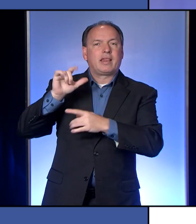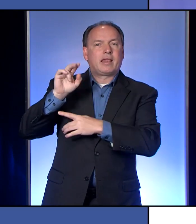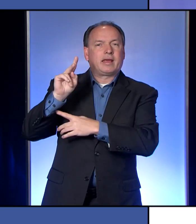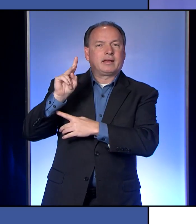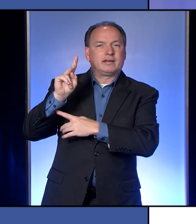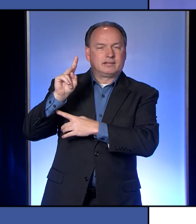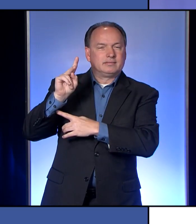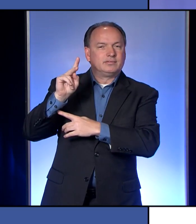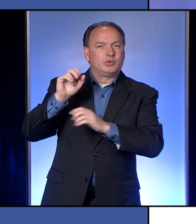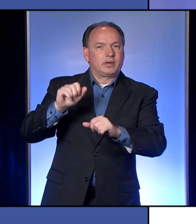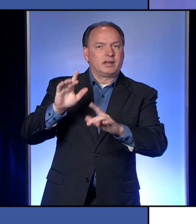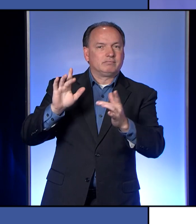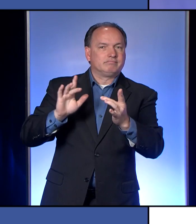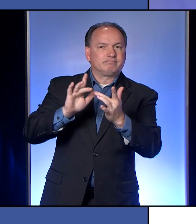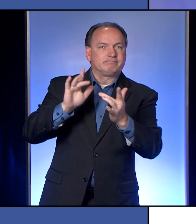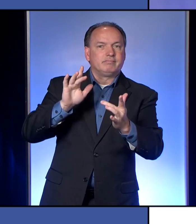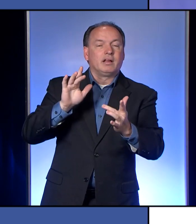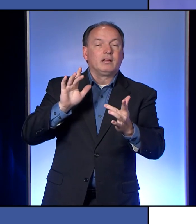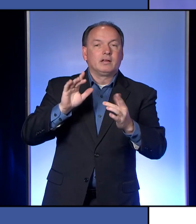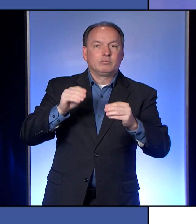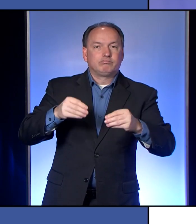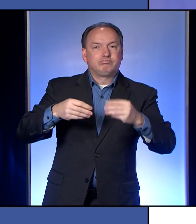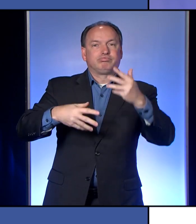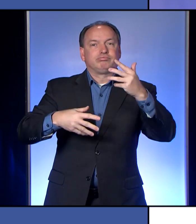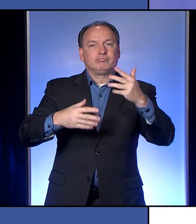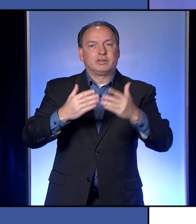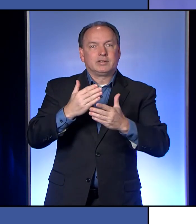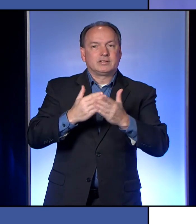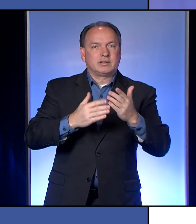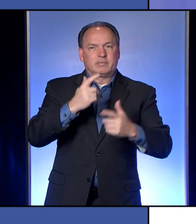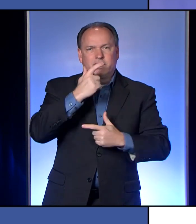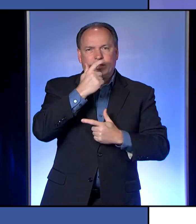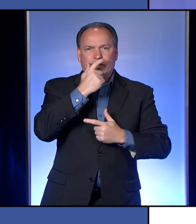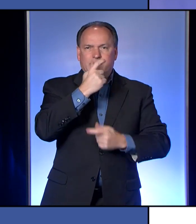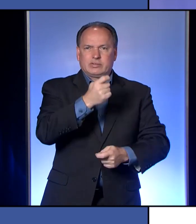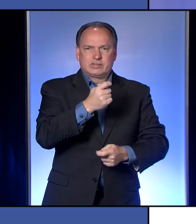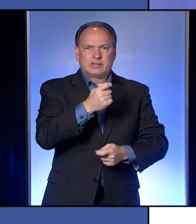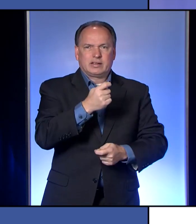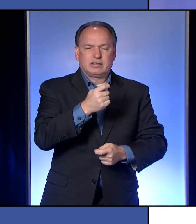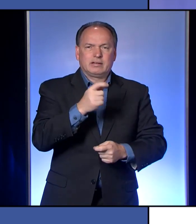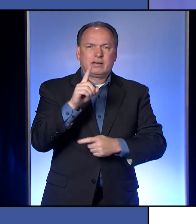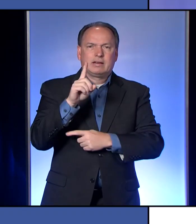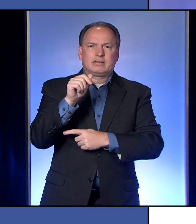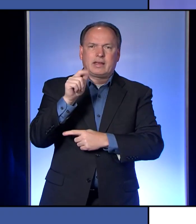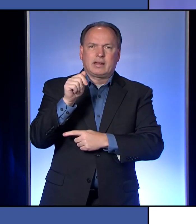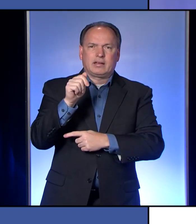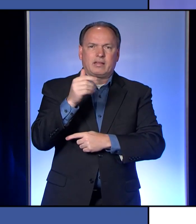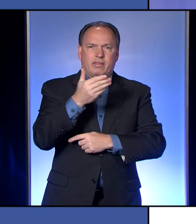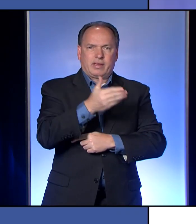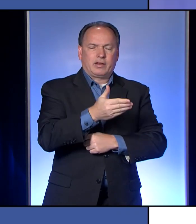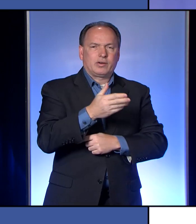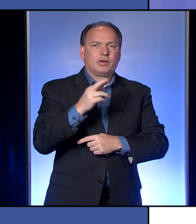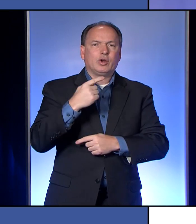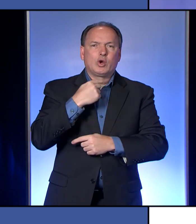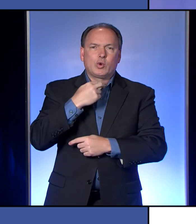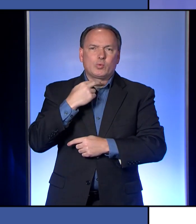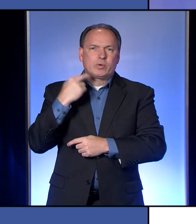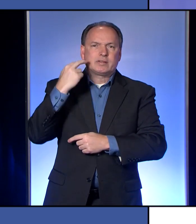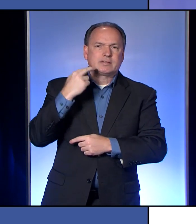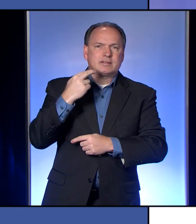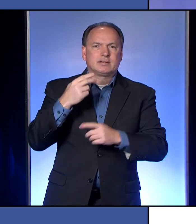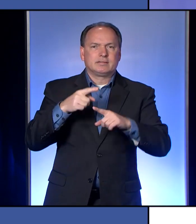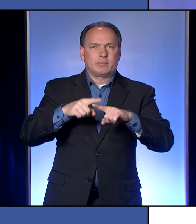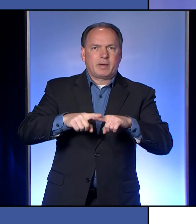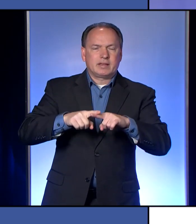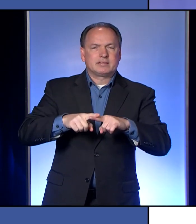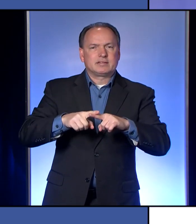I'm sure everyone can link to, there was actually some pretty interesting data on there. It was a risk-based decision tool